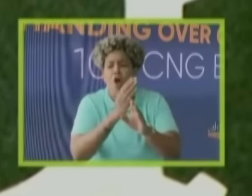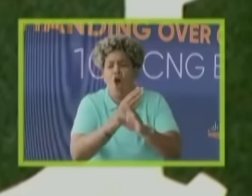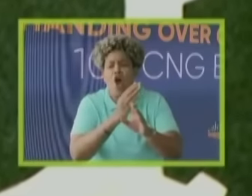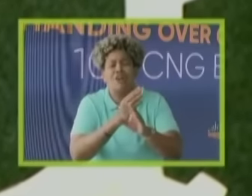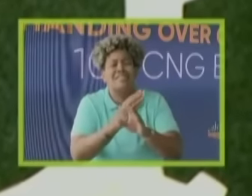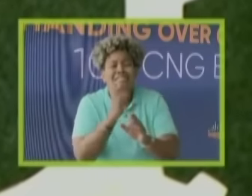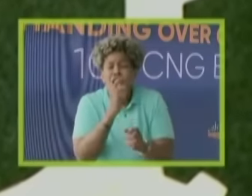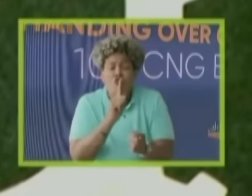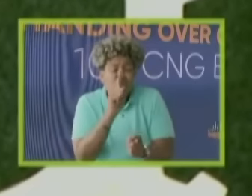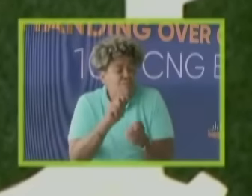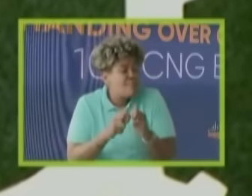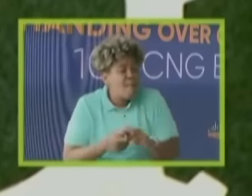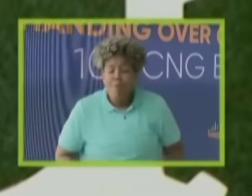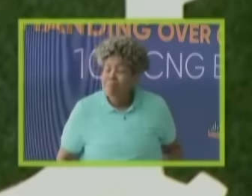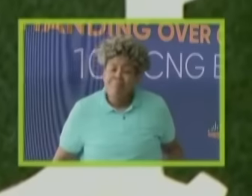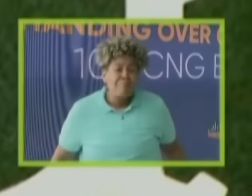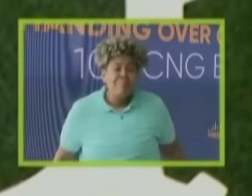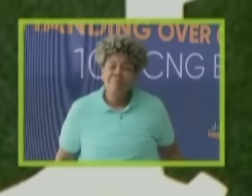real problem.